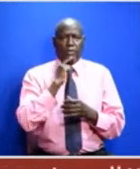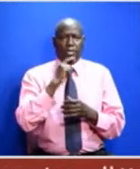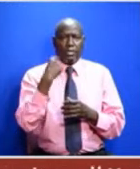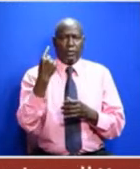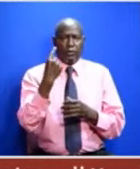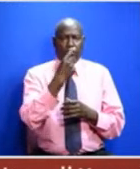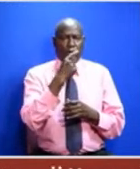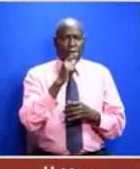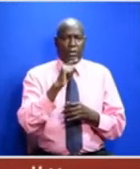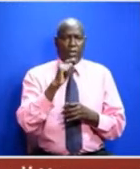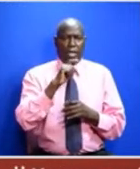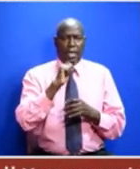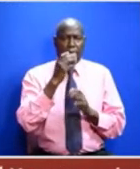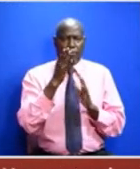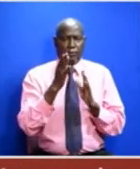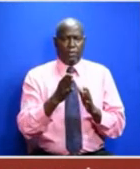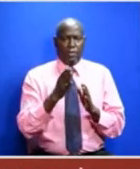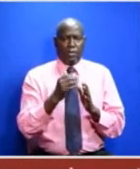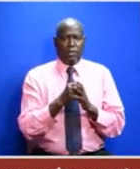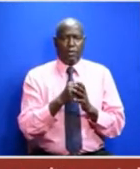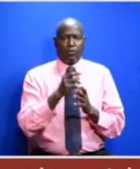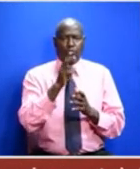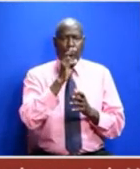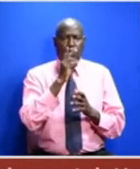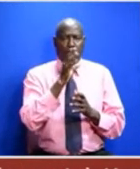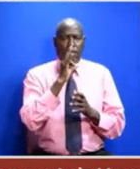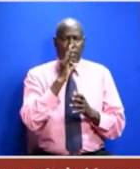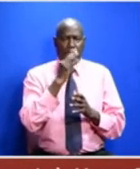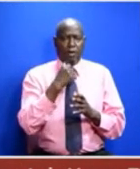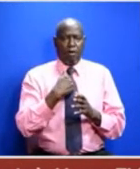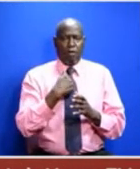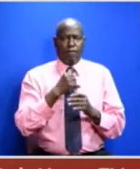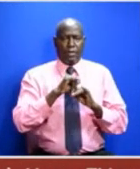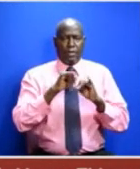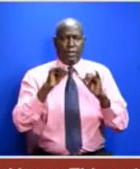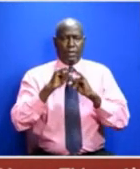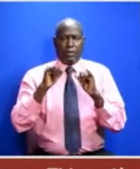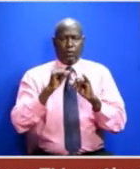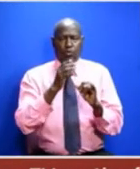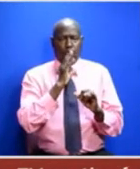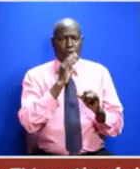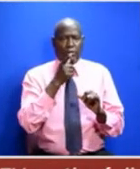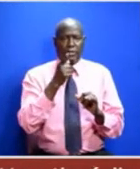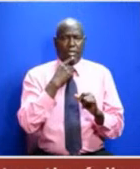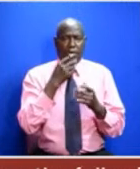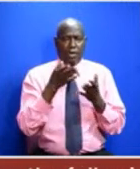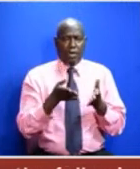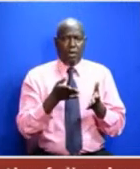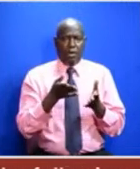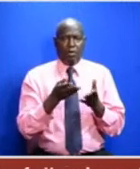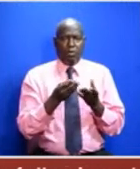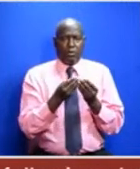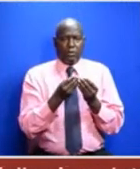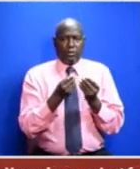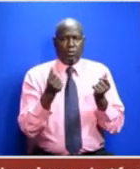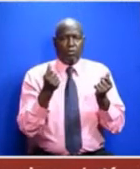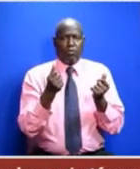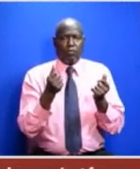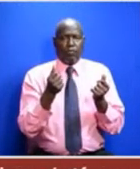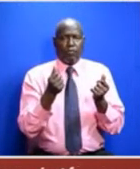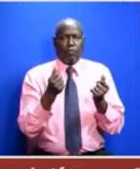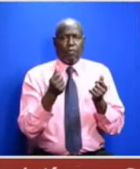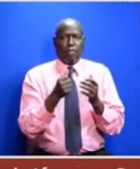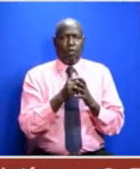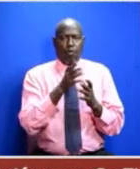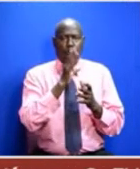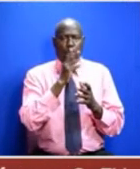has access to clean water come 2030. Itunga has also highlighted that they are currently dealing with water rationing in slum